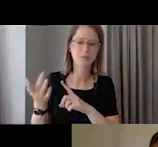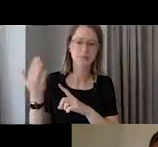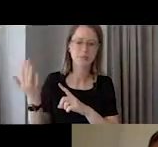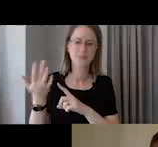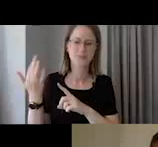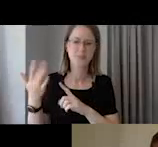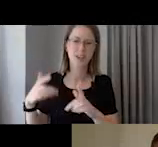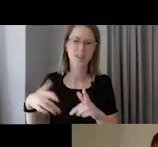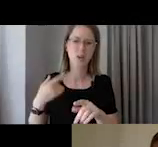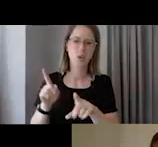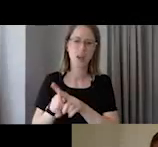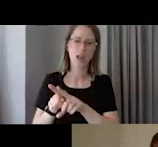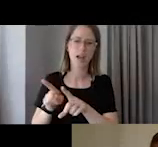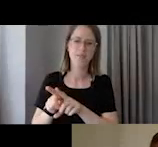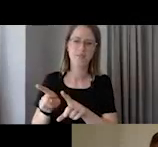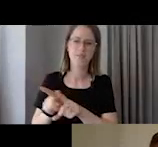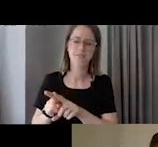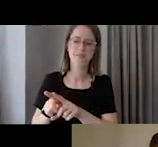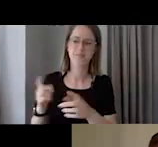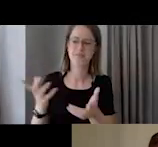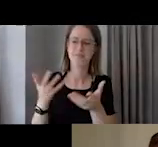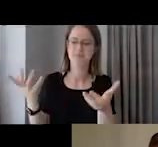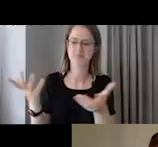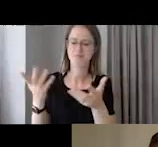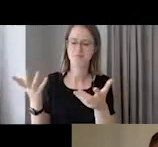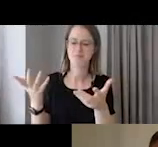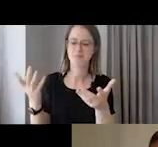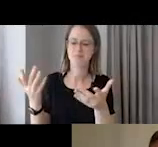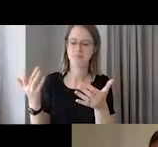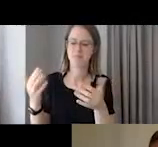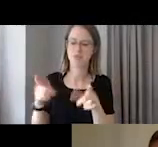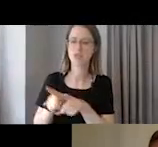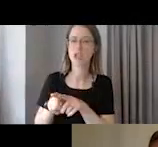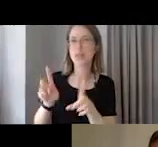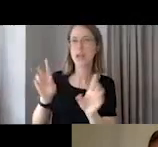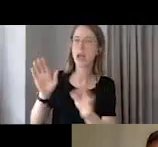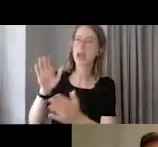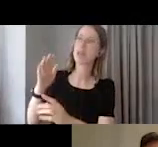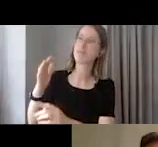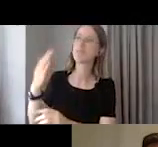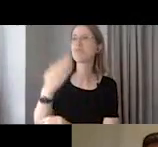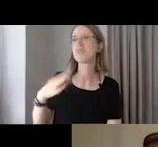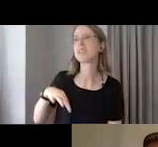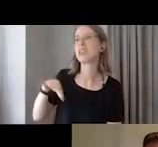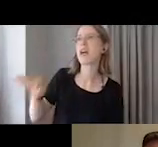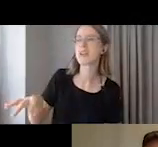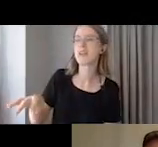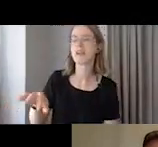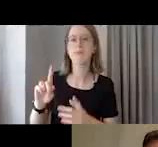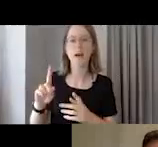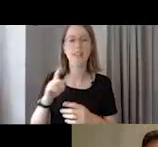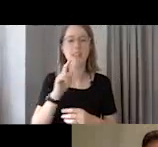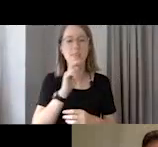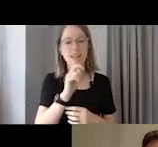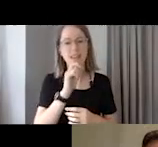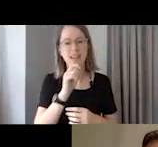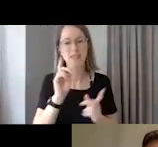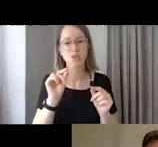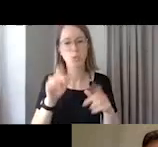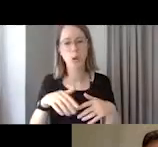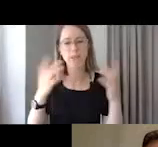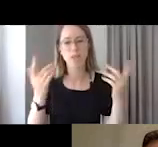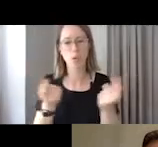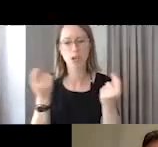almost feels like a slightly a play on a charitable approach, but I guess in the end you have to do whatever